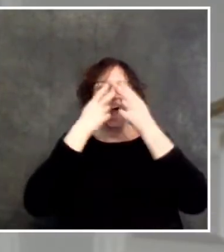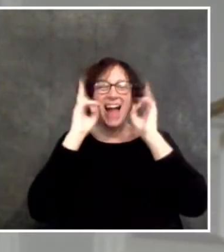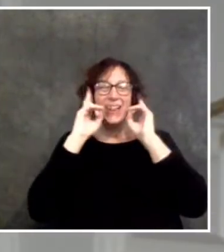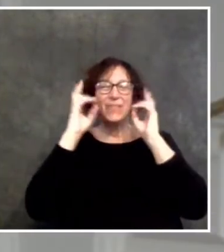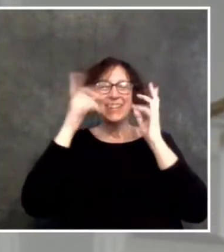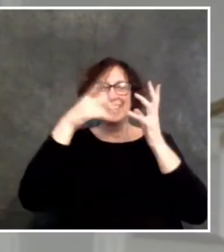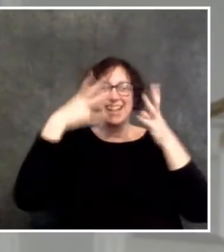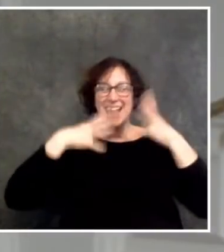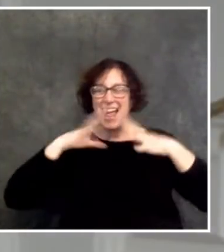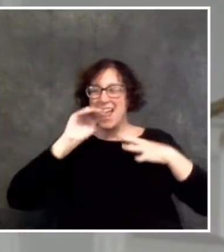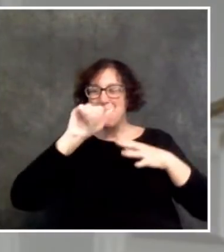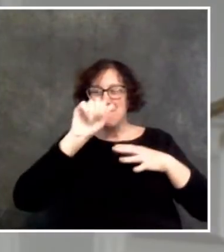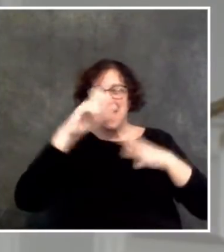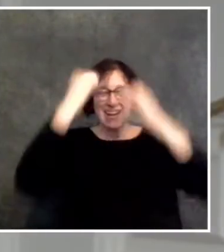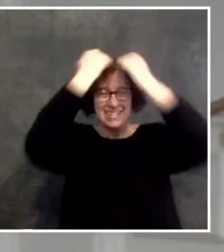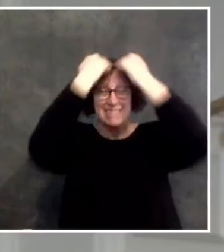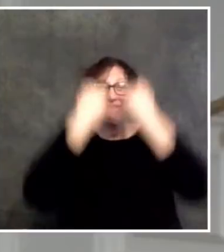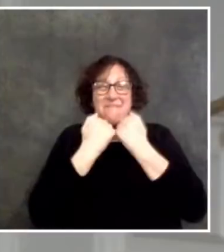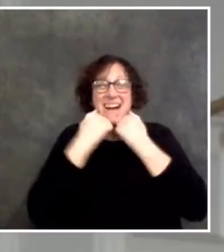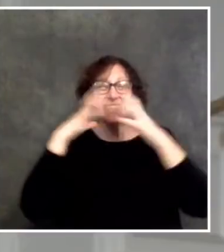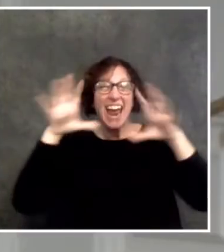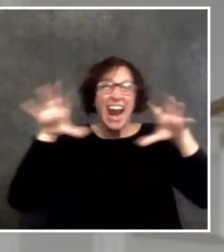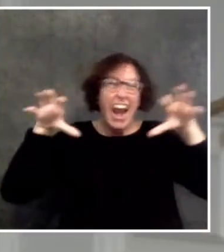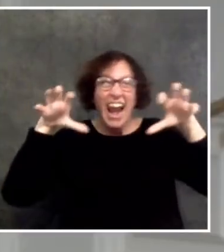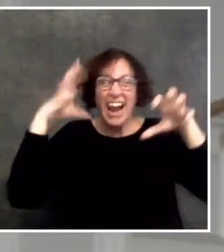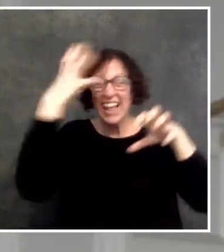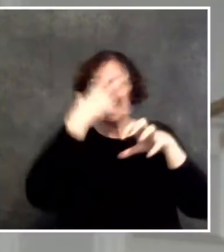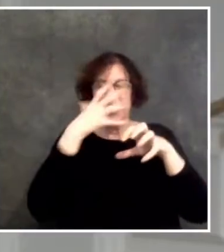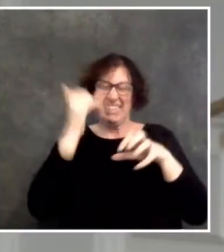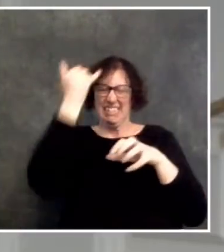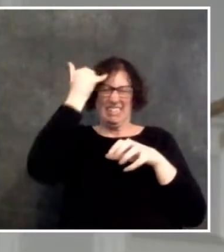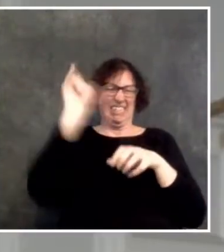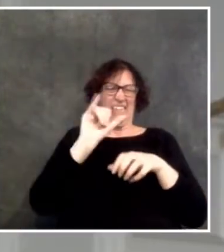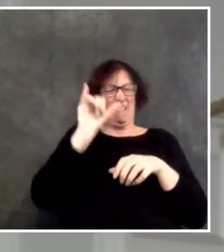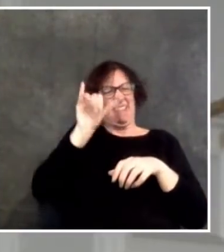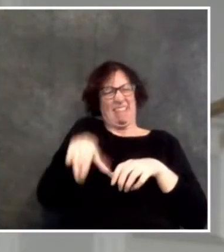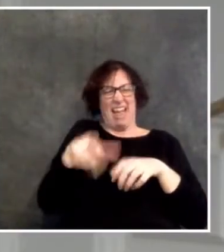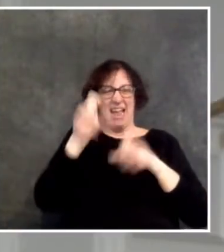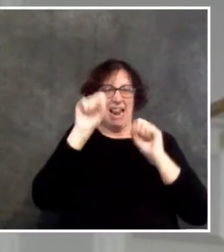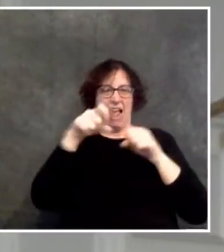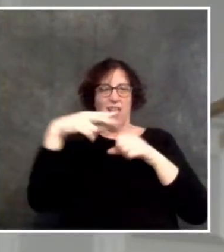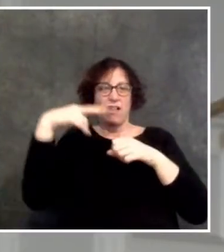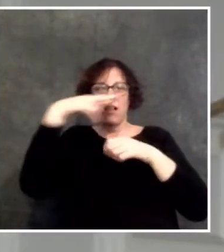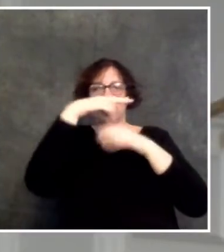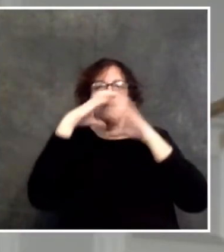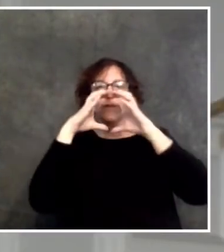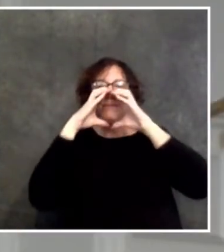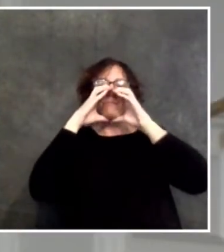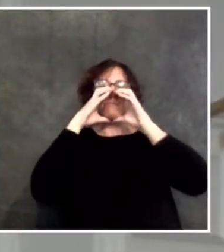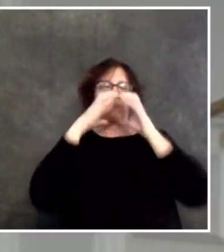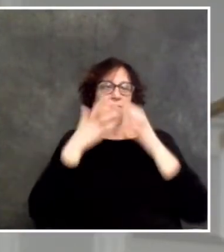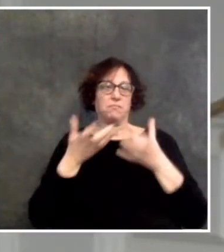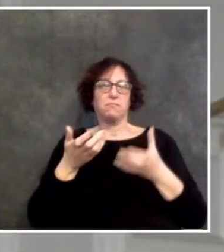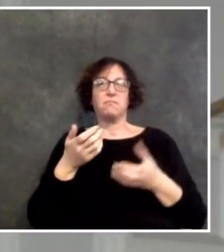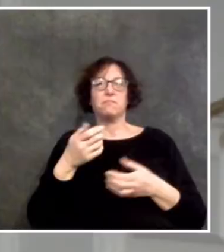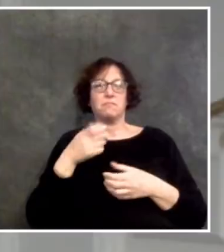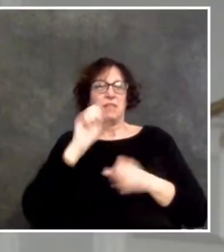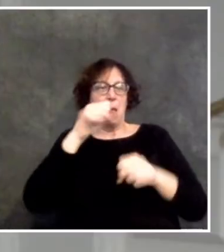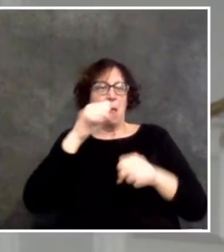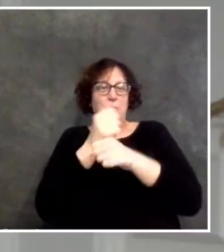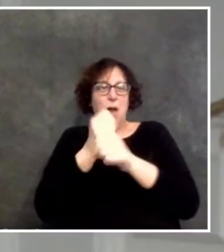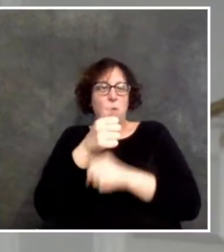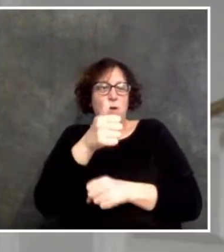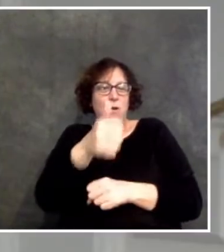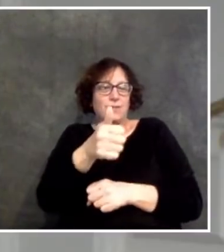the reasons that we want to make it as basic as possible is to remind folks that these face coverings